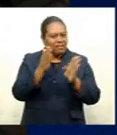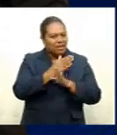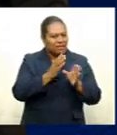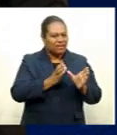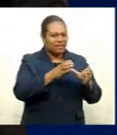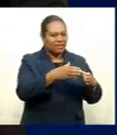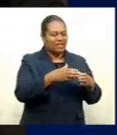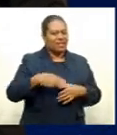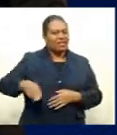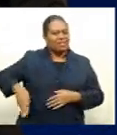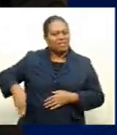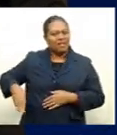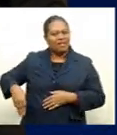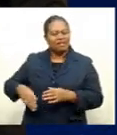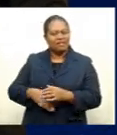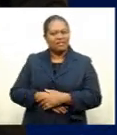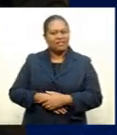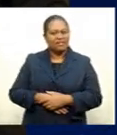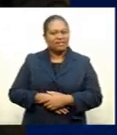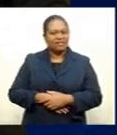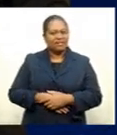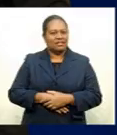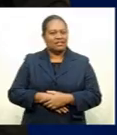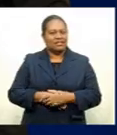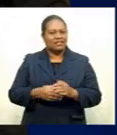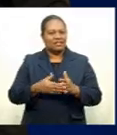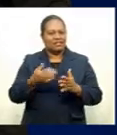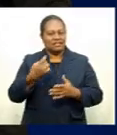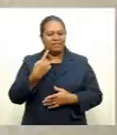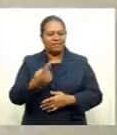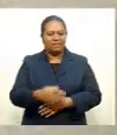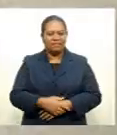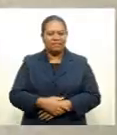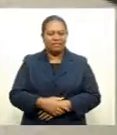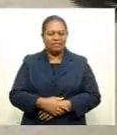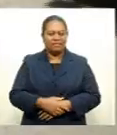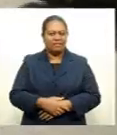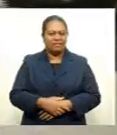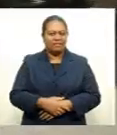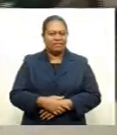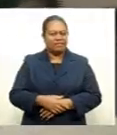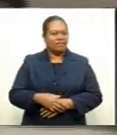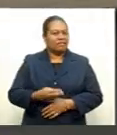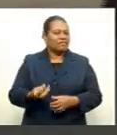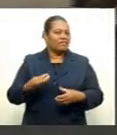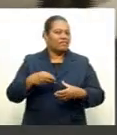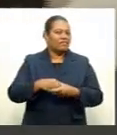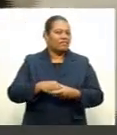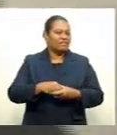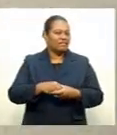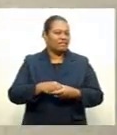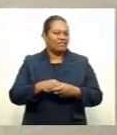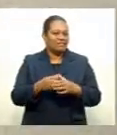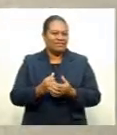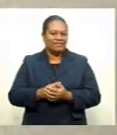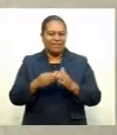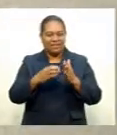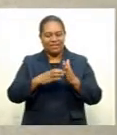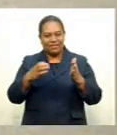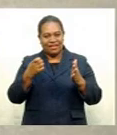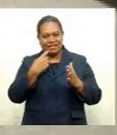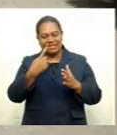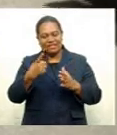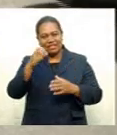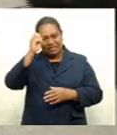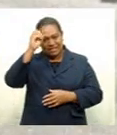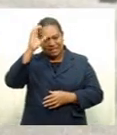and members of respective public service vehicle providers. These include members from the Fiji Minibus Association, Fiji